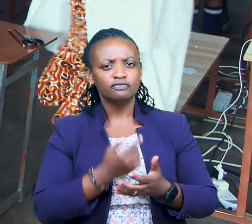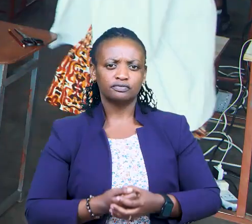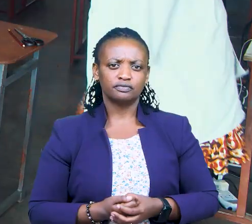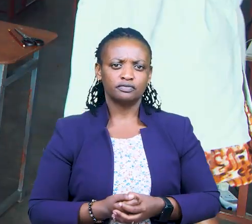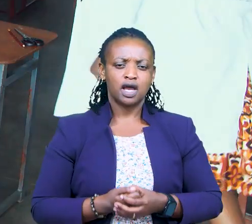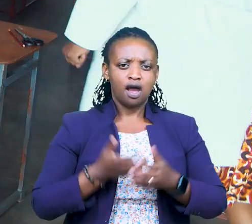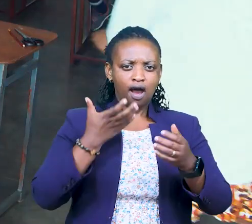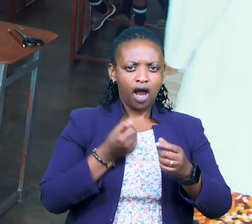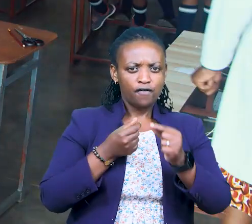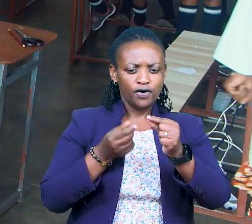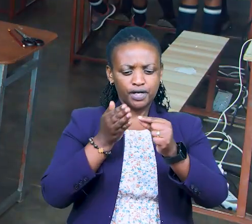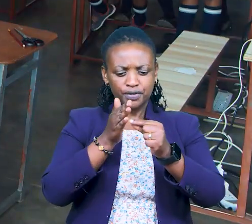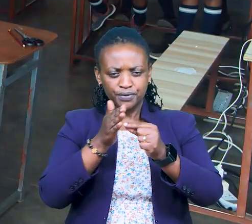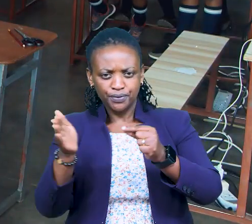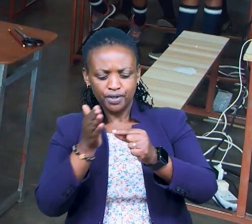Up.